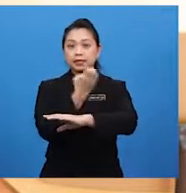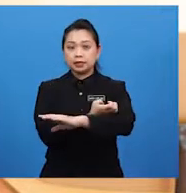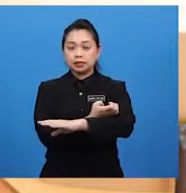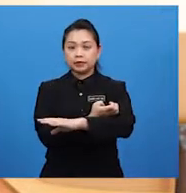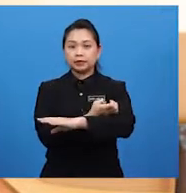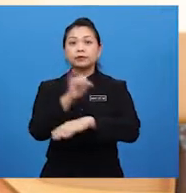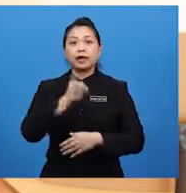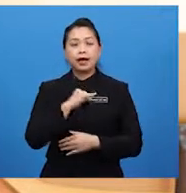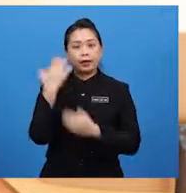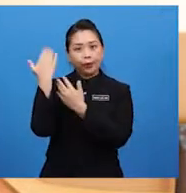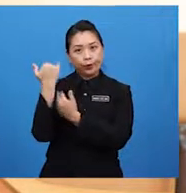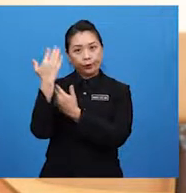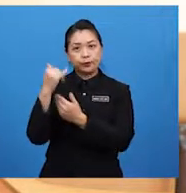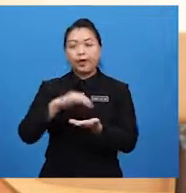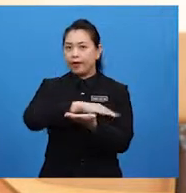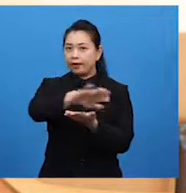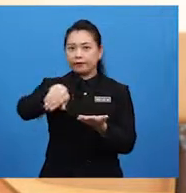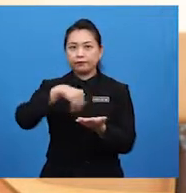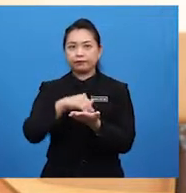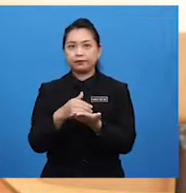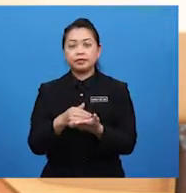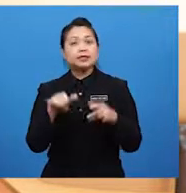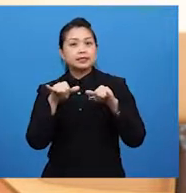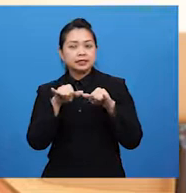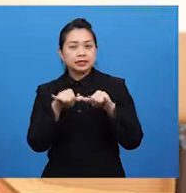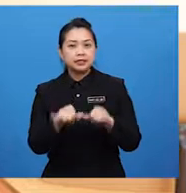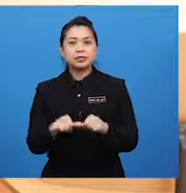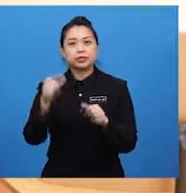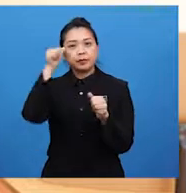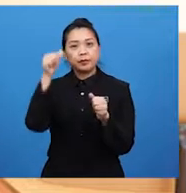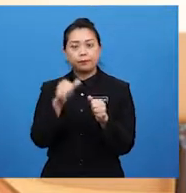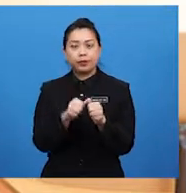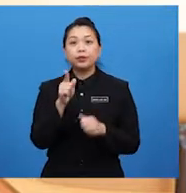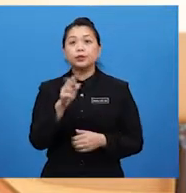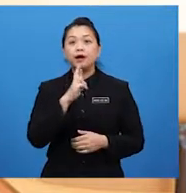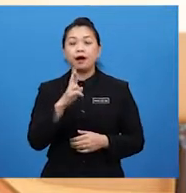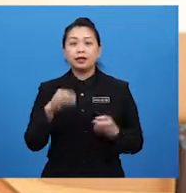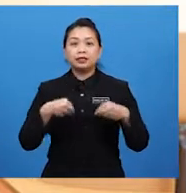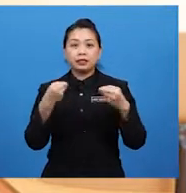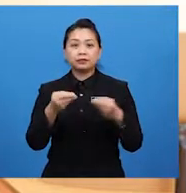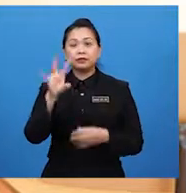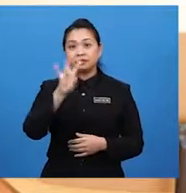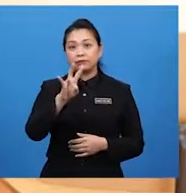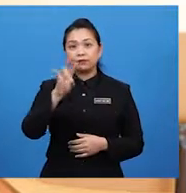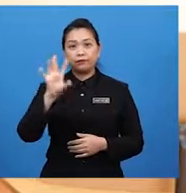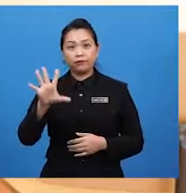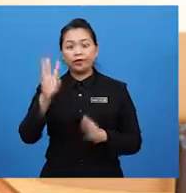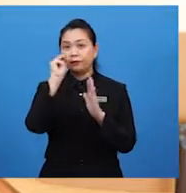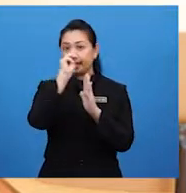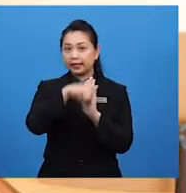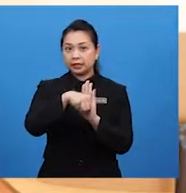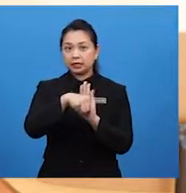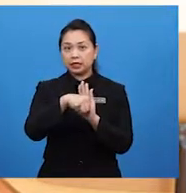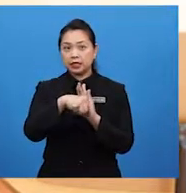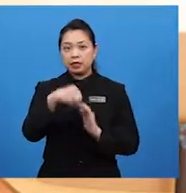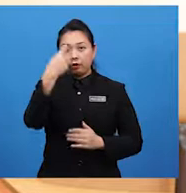I hope everyone still remembers that you are given 75 minutes for